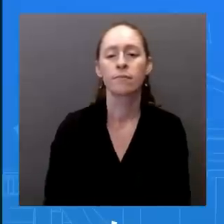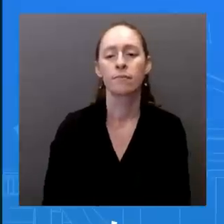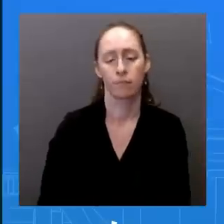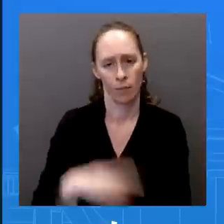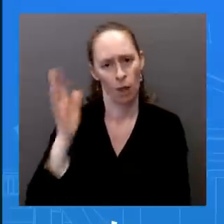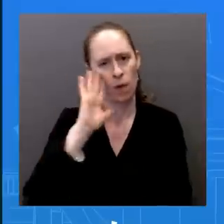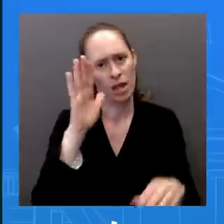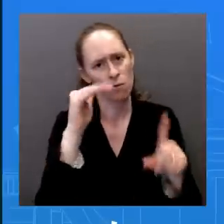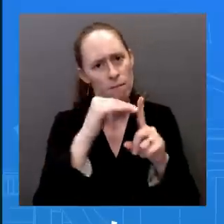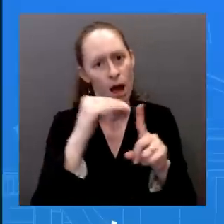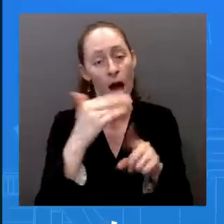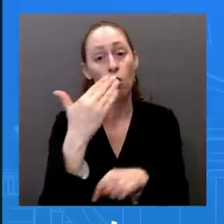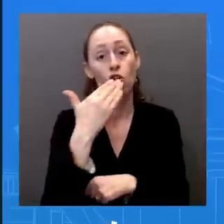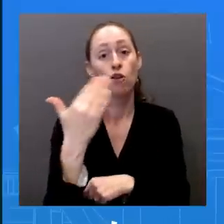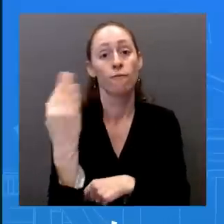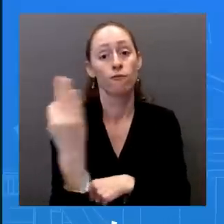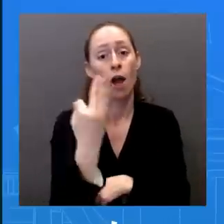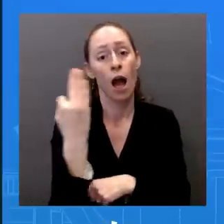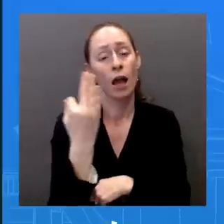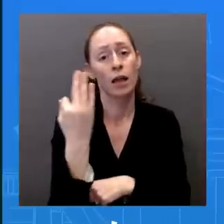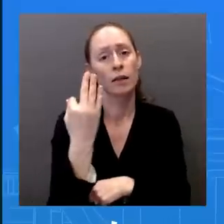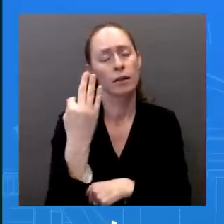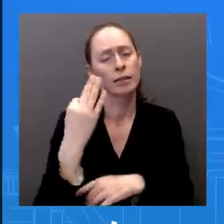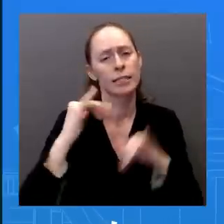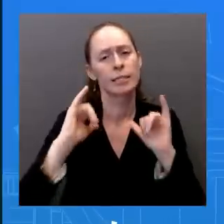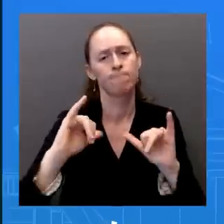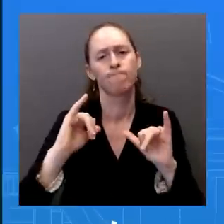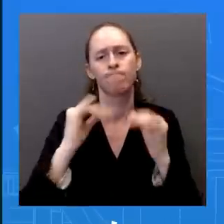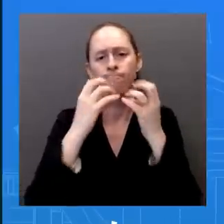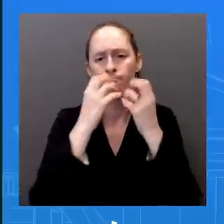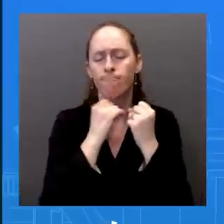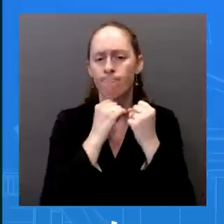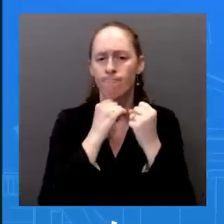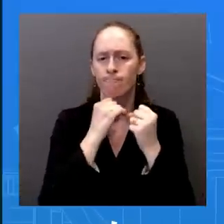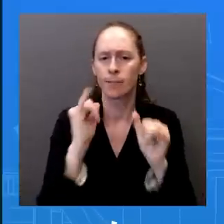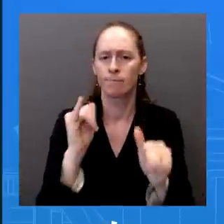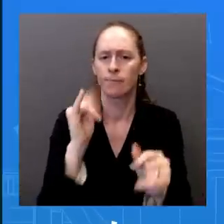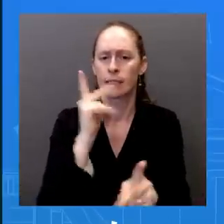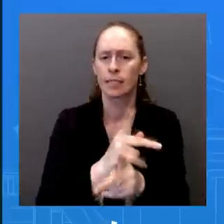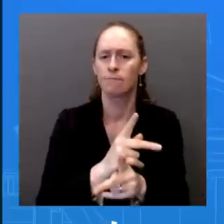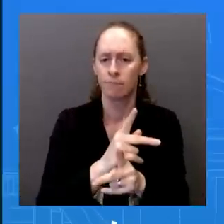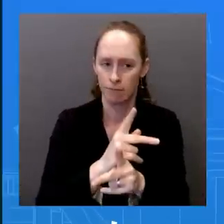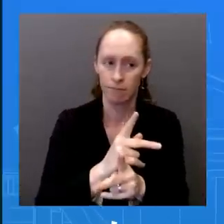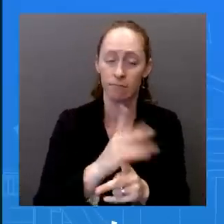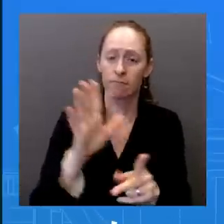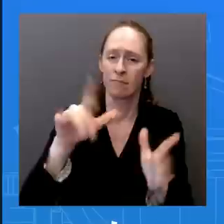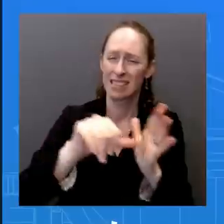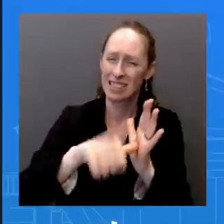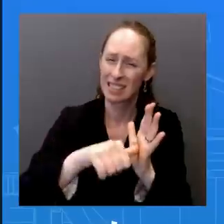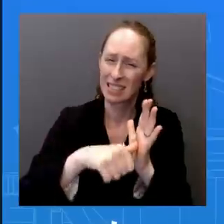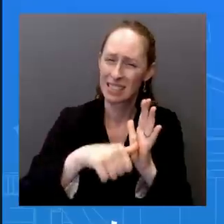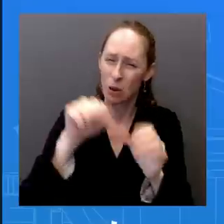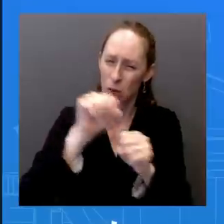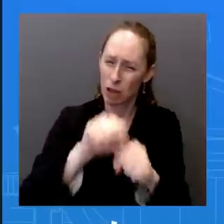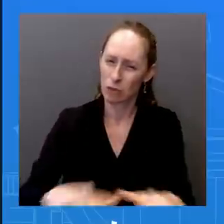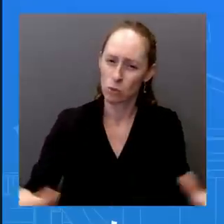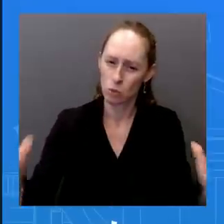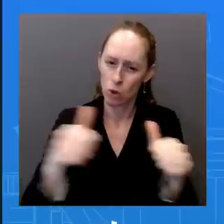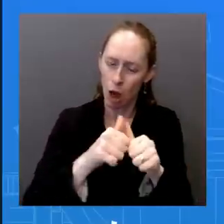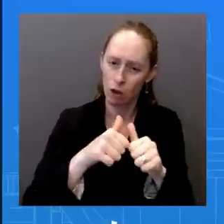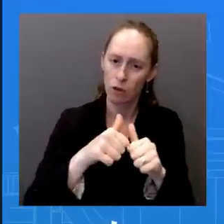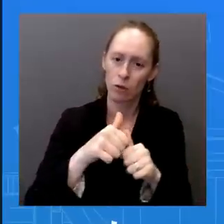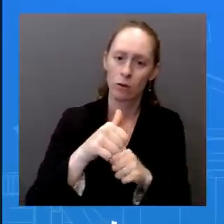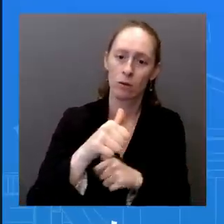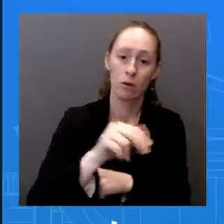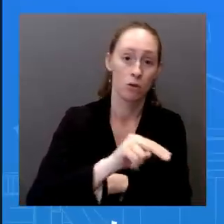be protected, and we must collectively take steps. The U.S., the U.K., the parties in Northern Ireland, the Republic of